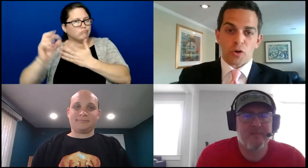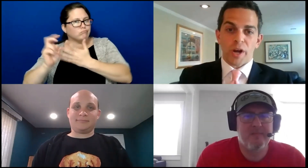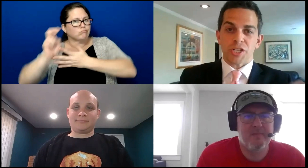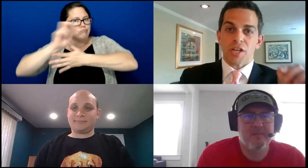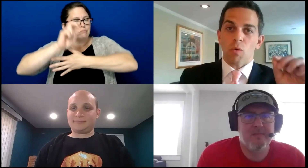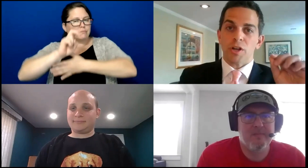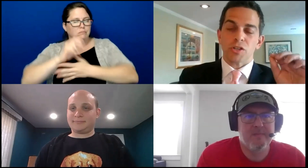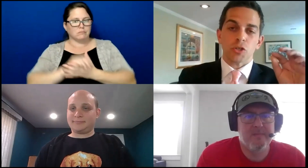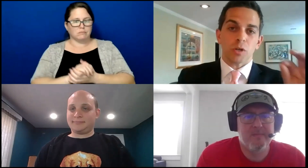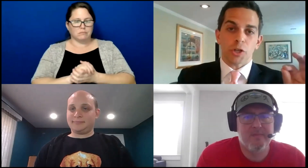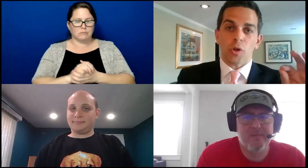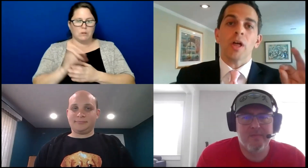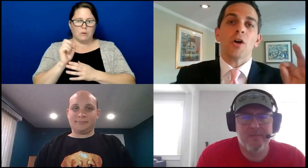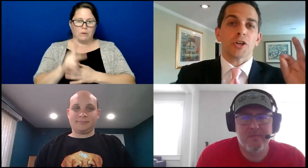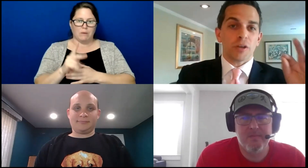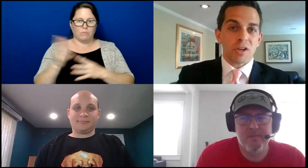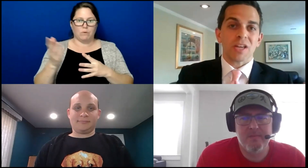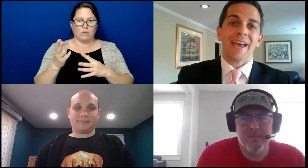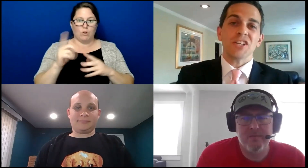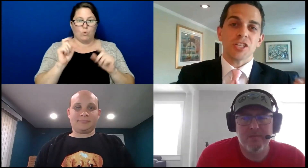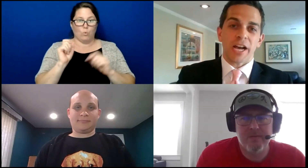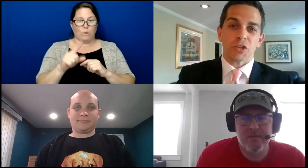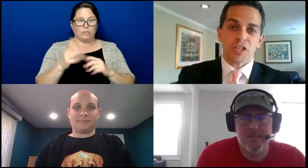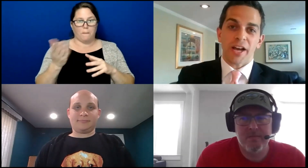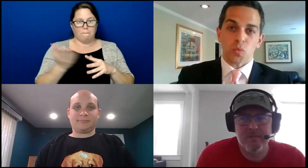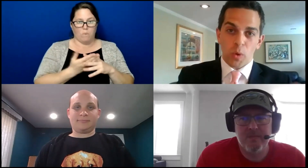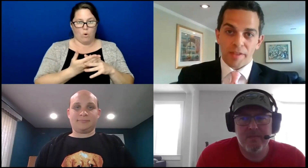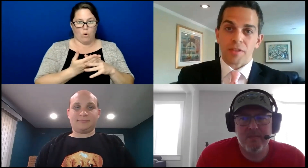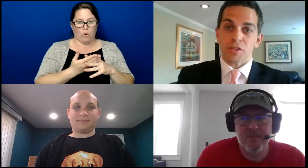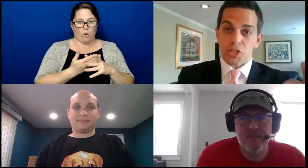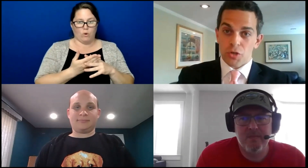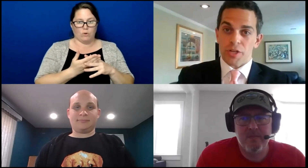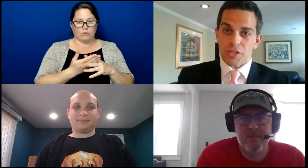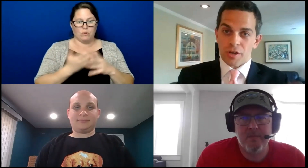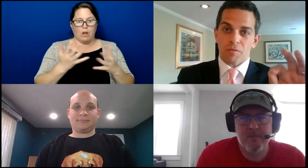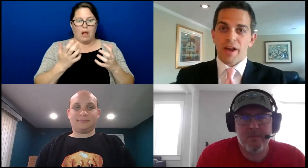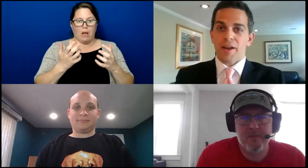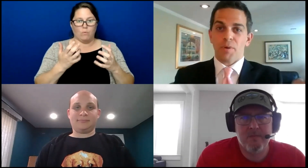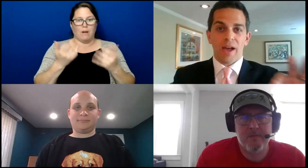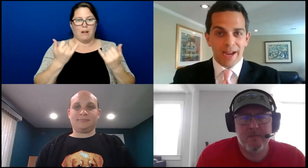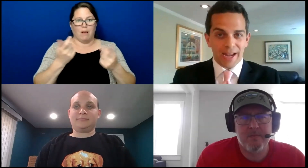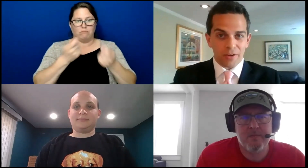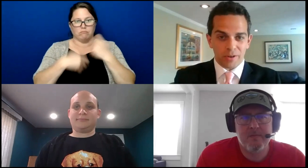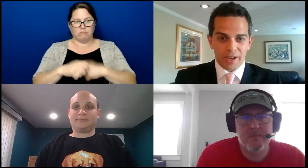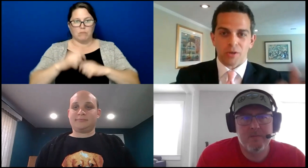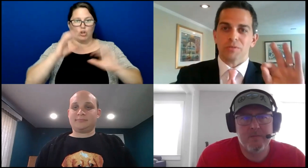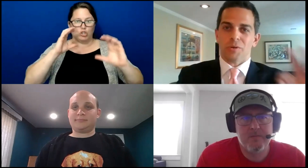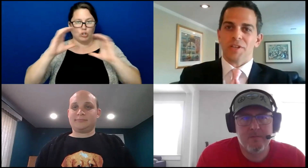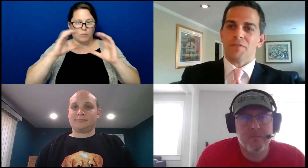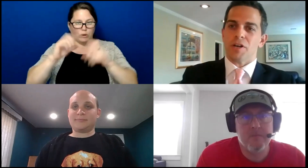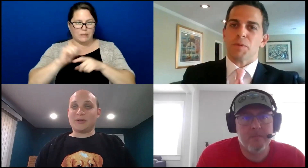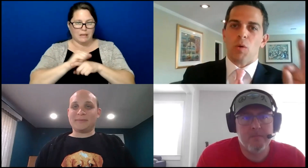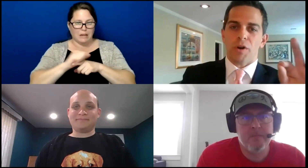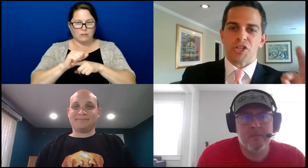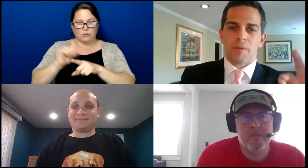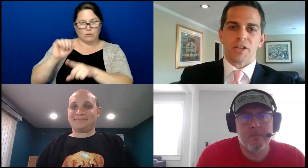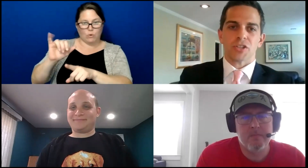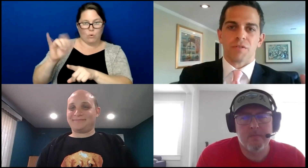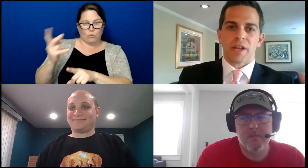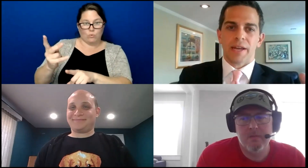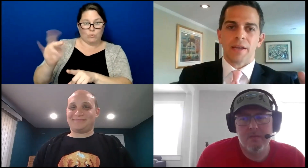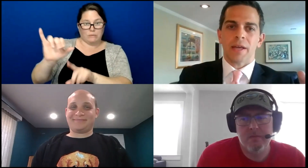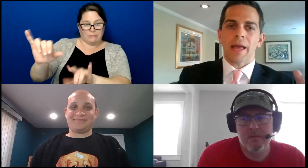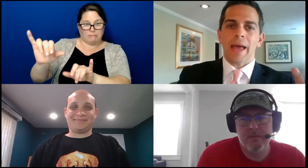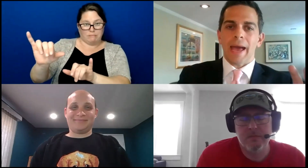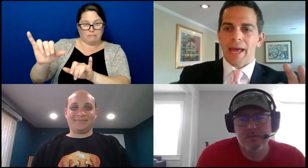pause from our questions. I want to do a little communications exercise with the students. So Ryan and Paul, hang out. Okay. Don't leave us, but I want to share